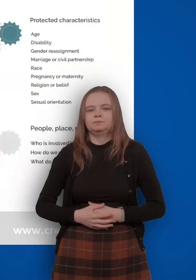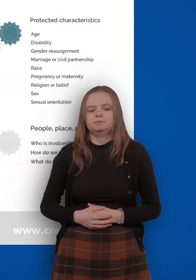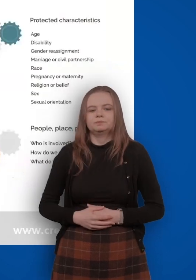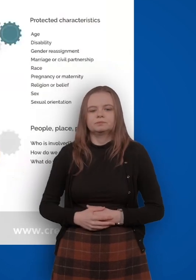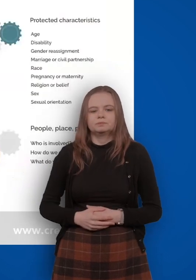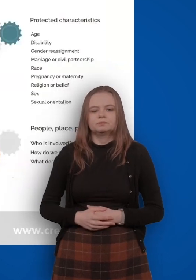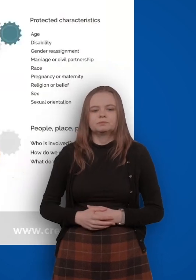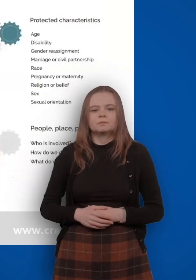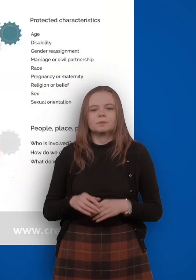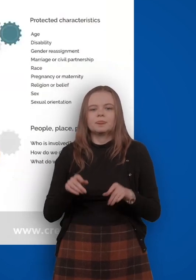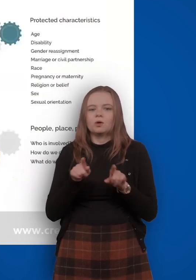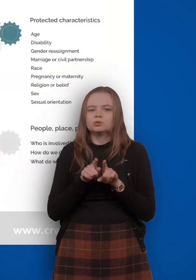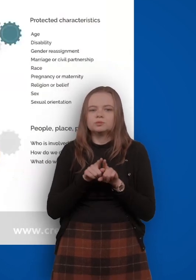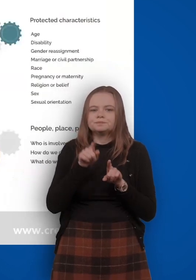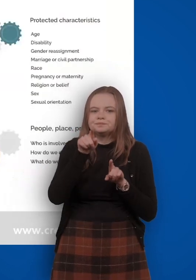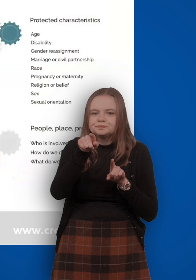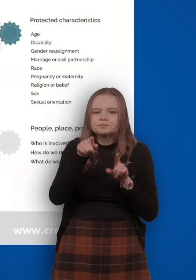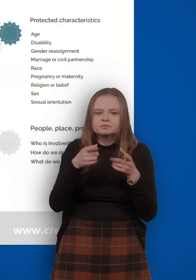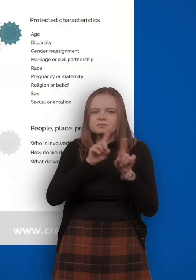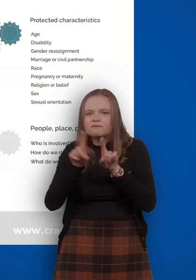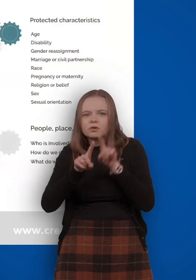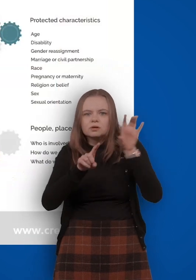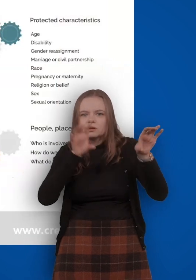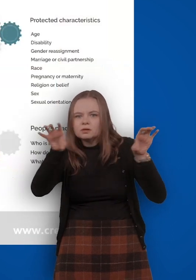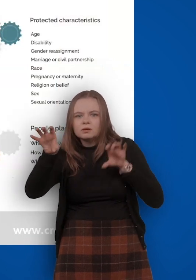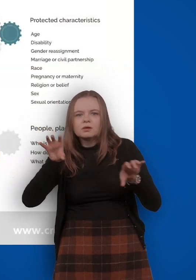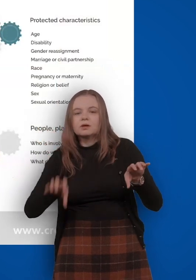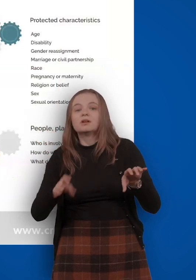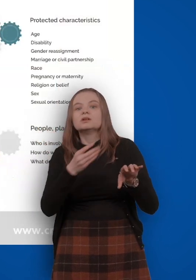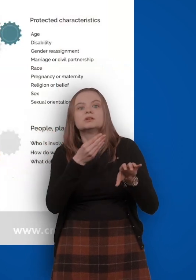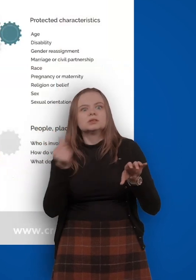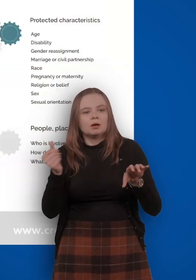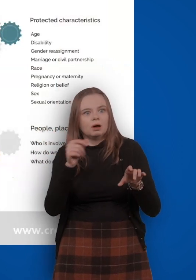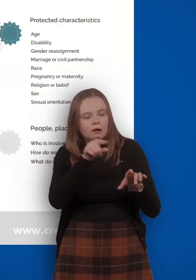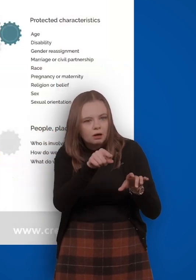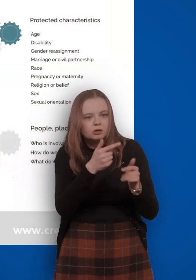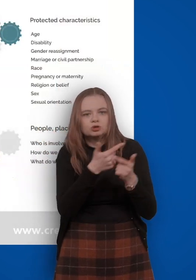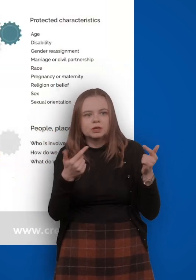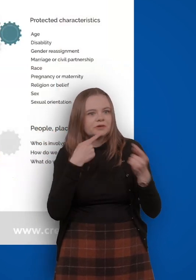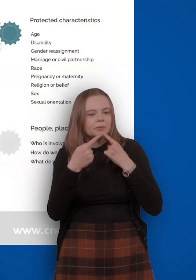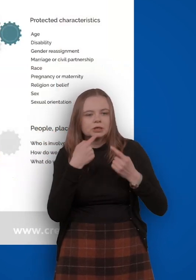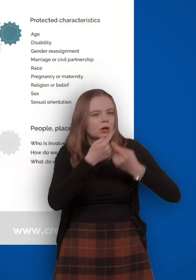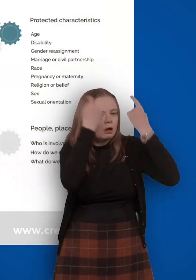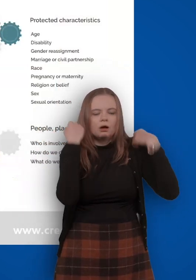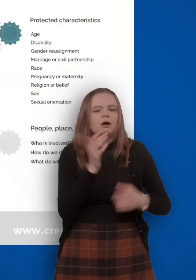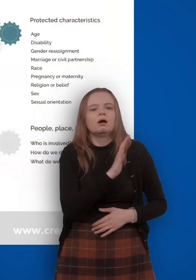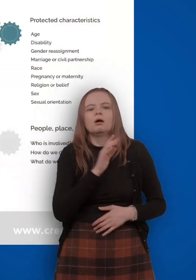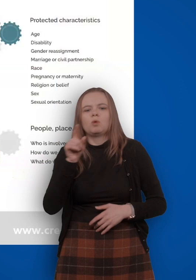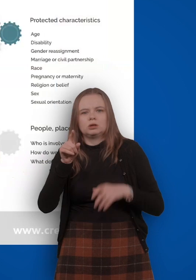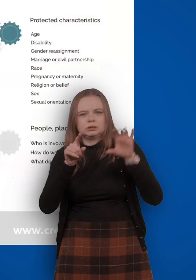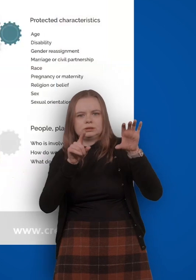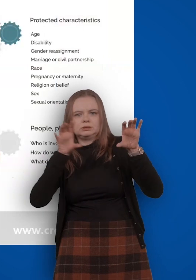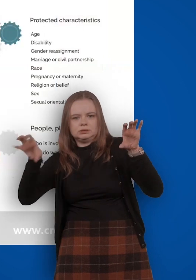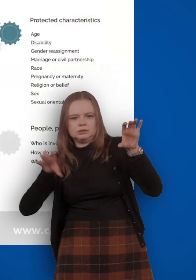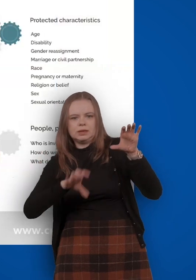So we also have an alternative graphical representation because some people struggle to look at the cube and all the information on it. So if people prefer to look at the EDI links